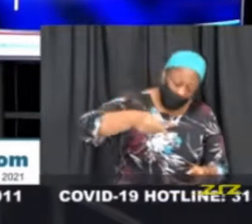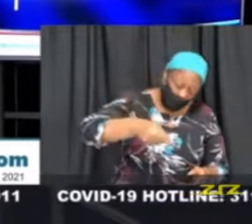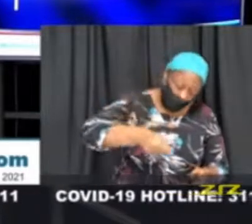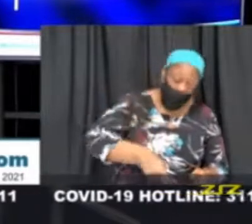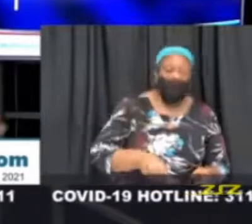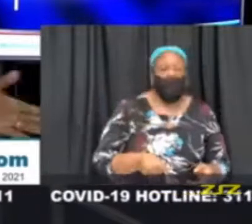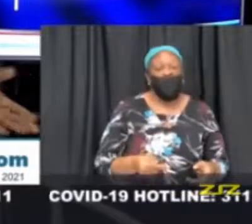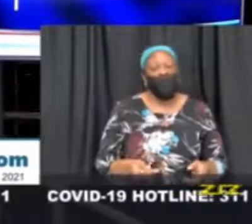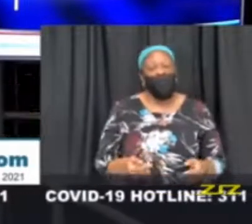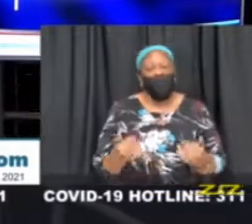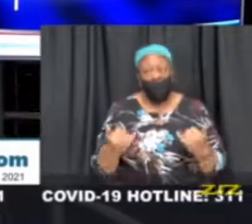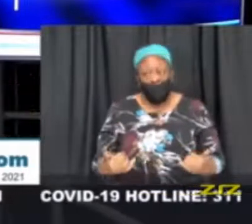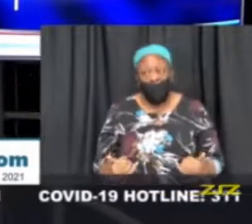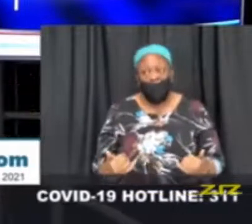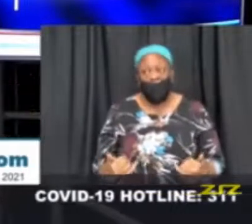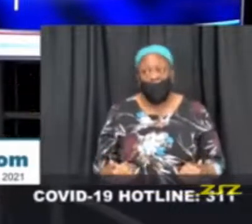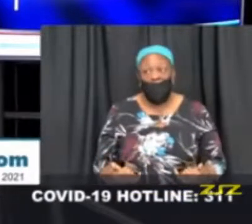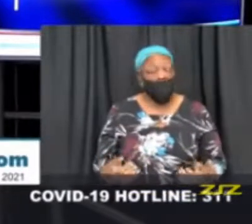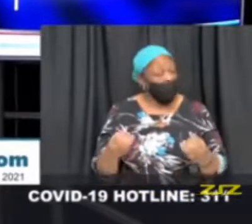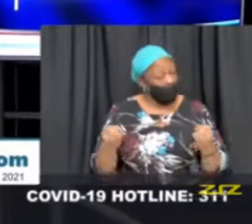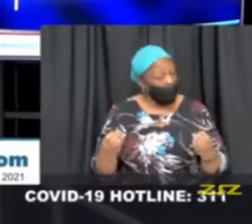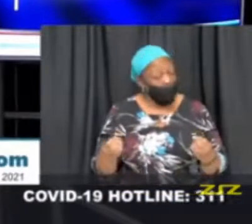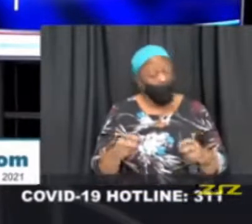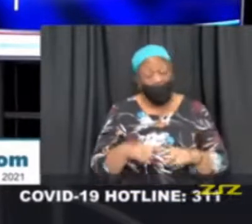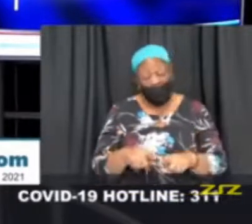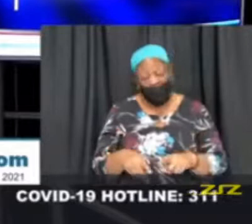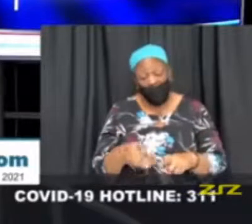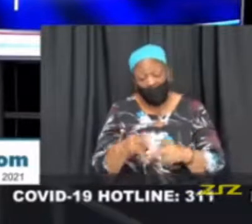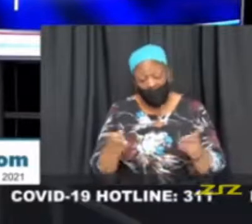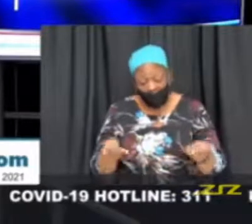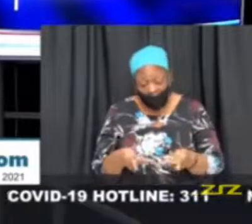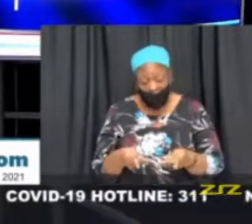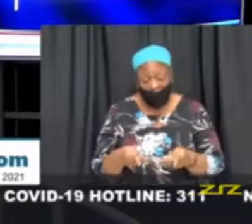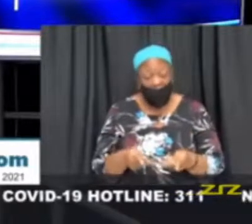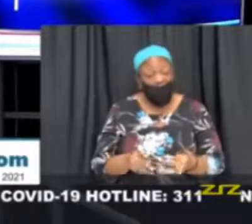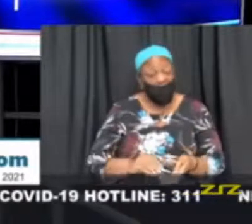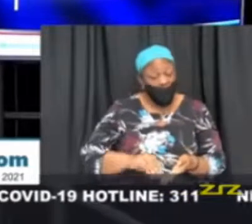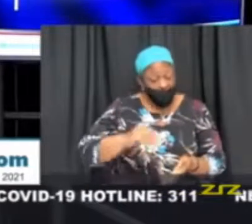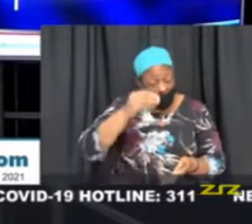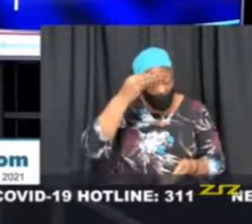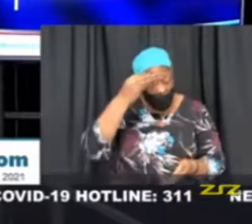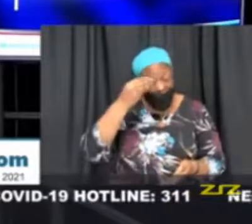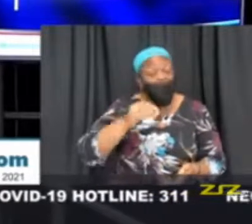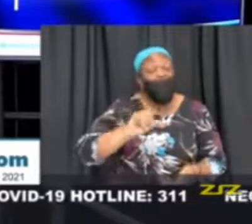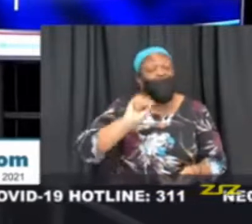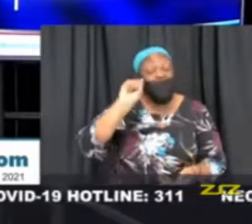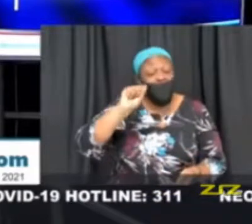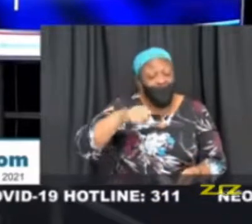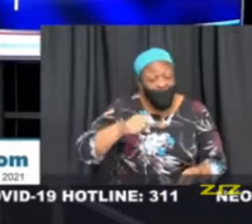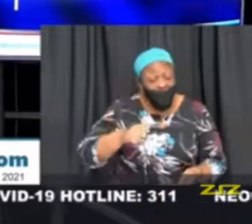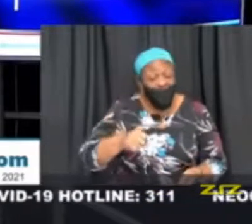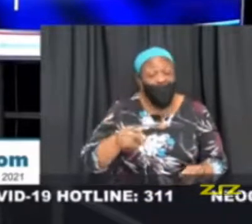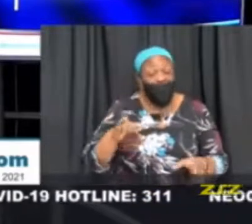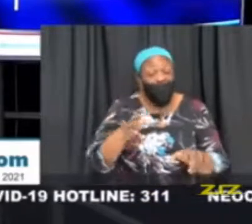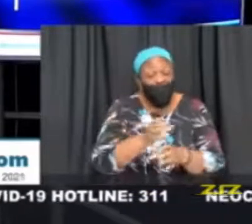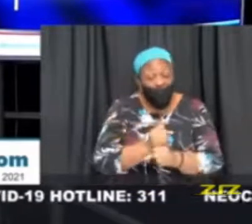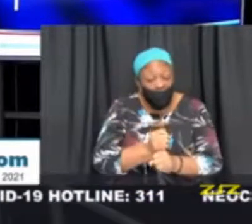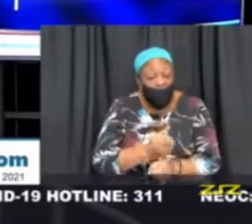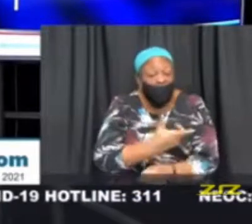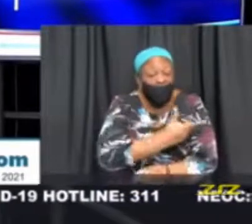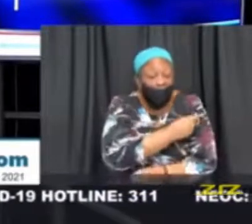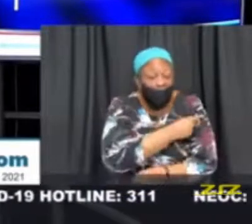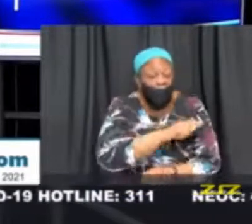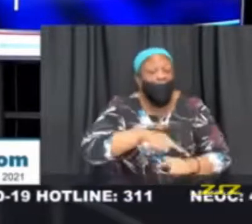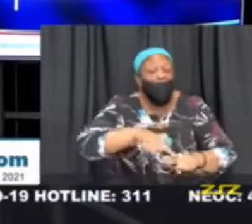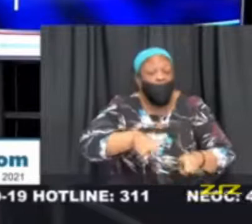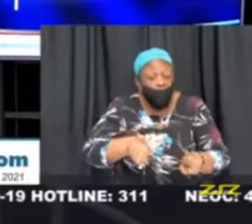about, they have experienced a 99% drop in new cases. And so the lesson to be learned from that is that, yes, we need to move to herd immunity, but we